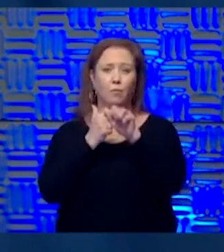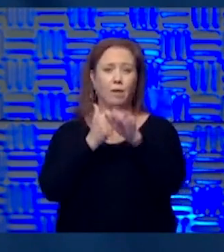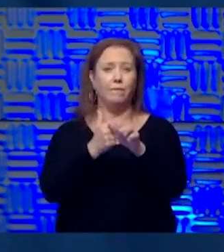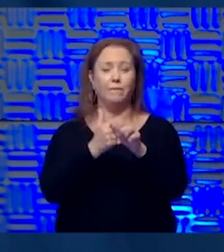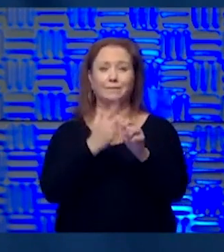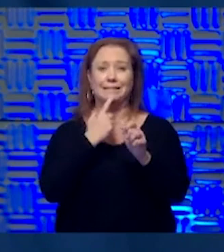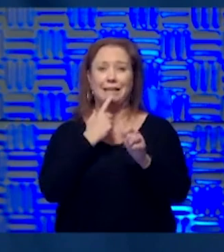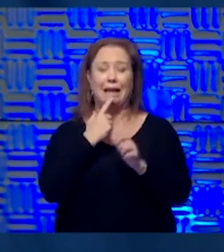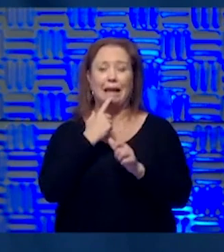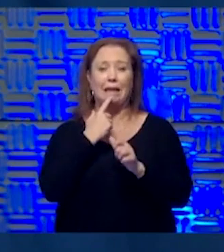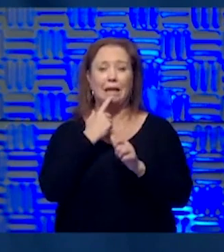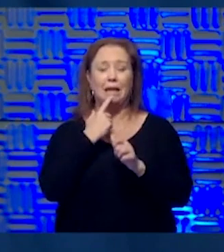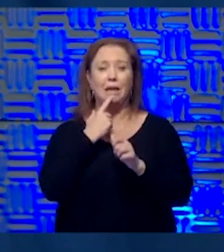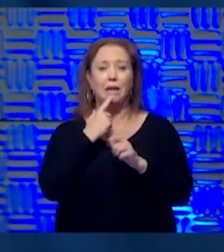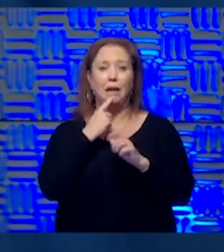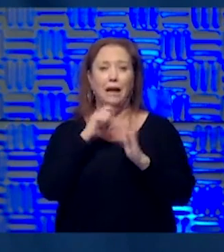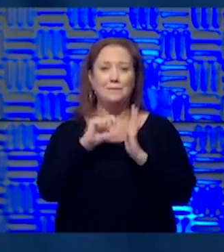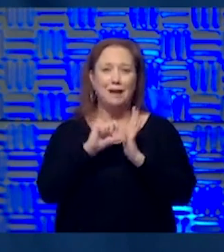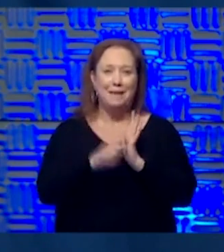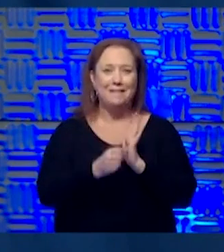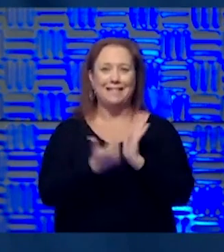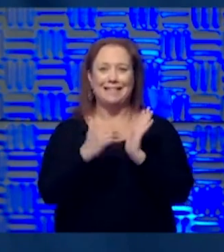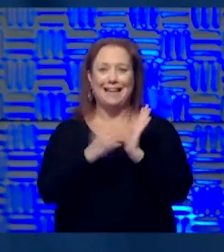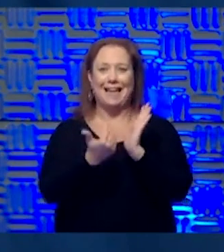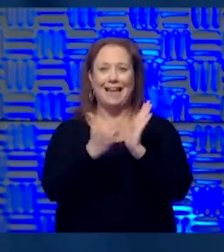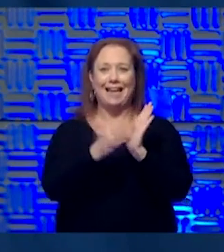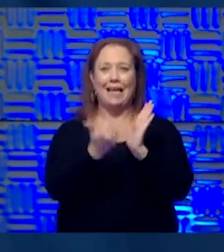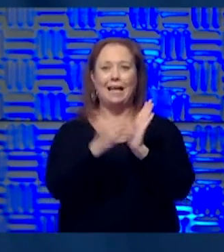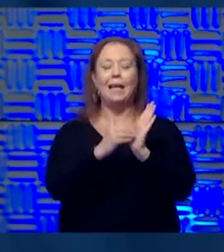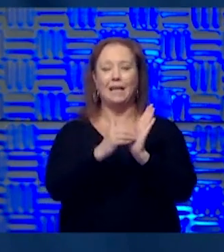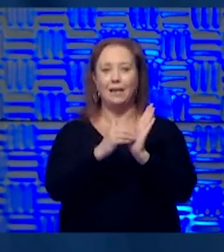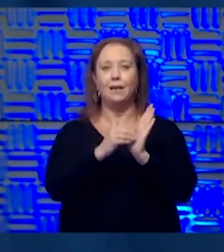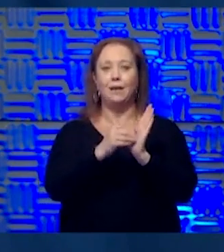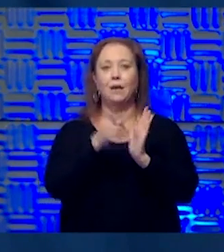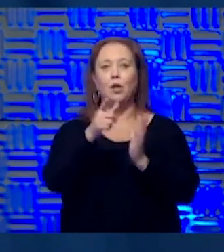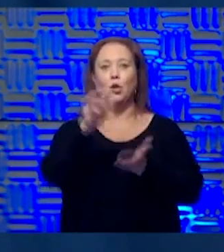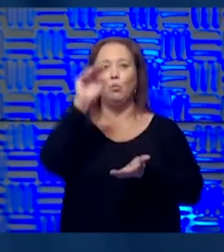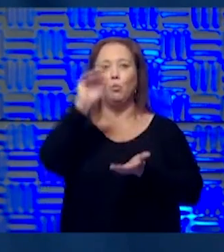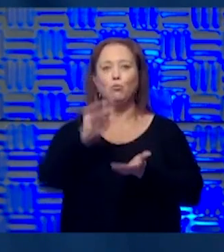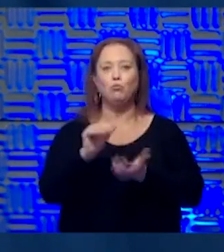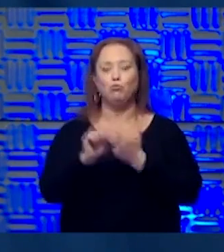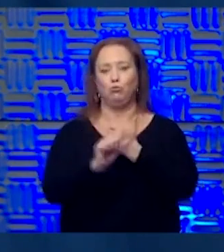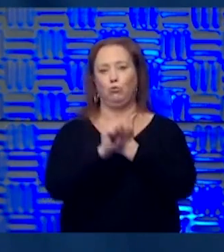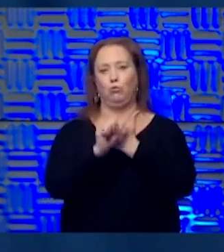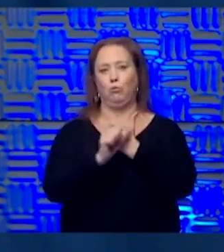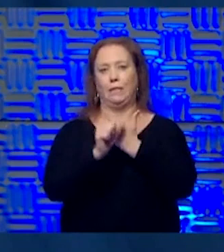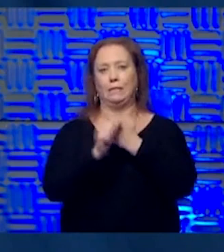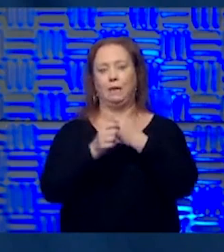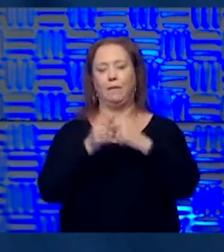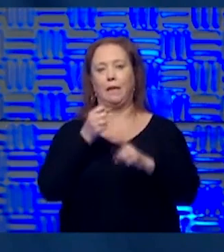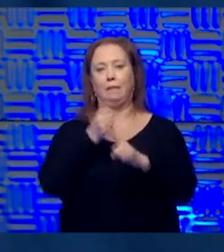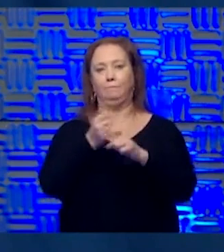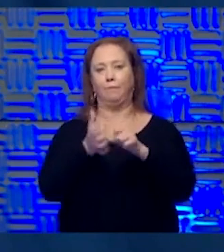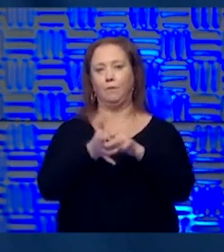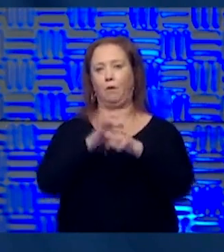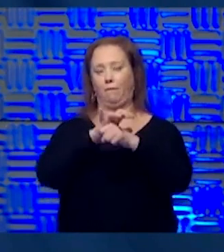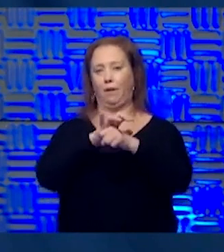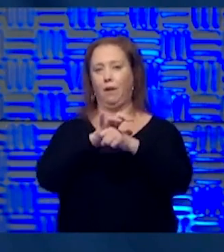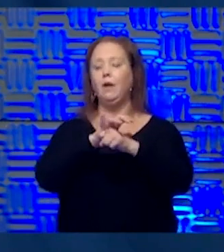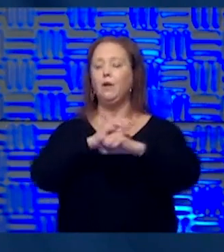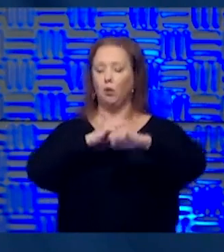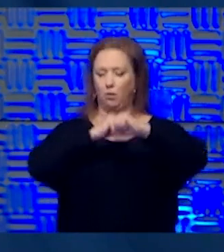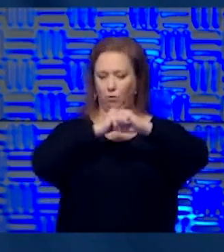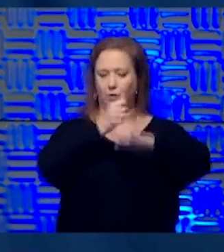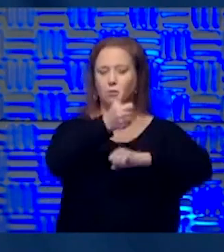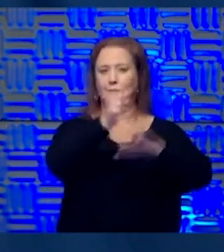prescribe and harp on and hammer in to do, then you will reduce your risk of getting COVID. So there are ways to protect yourself and